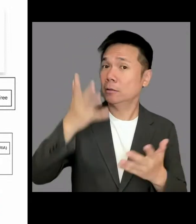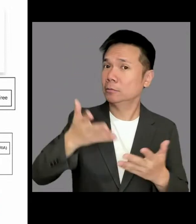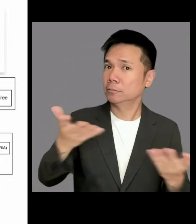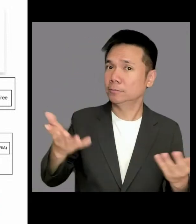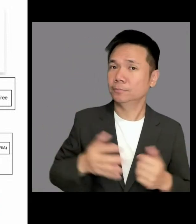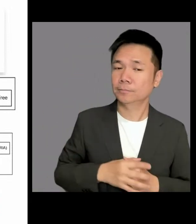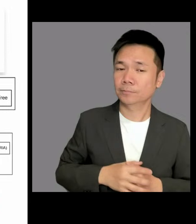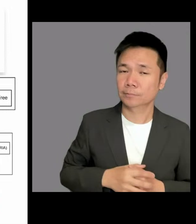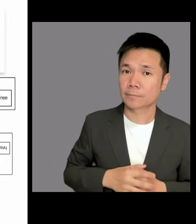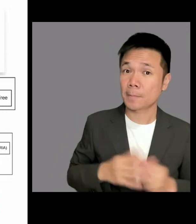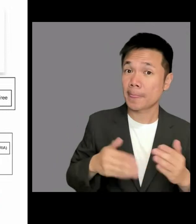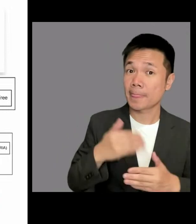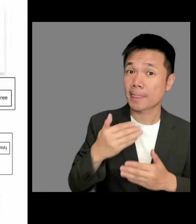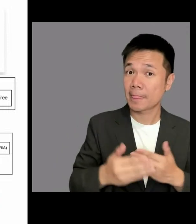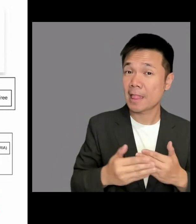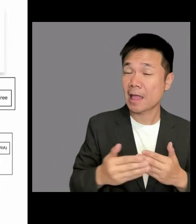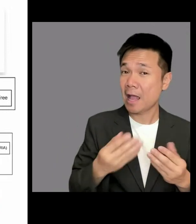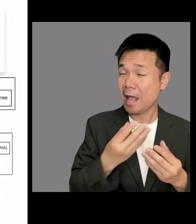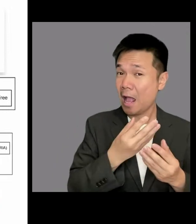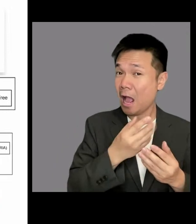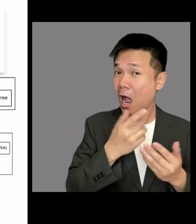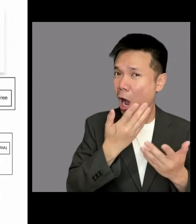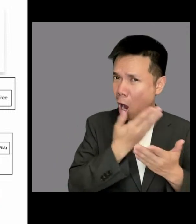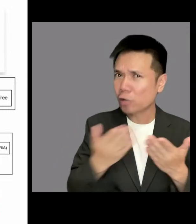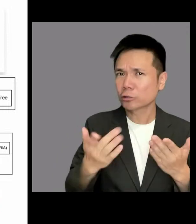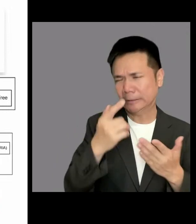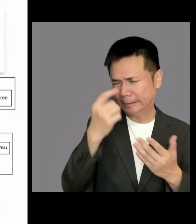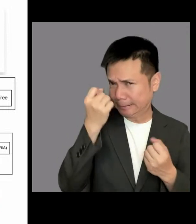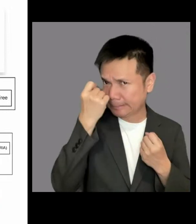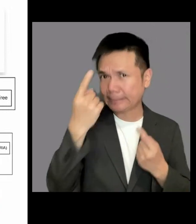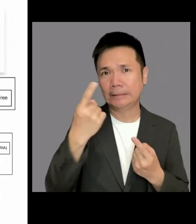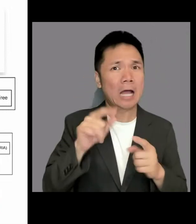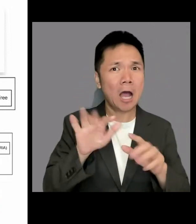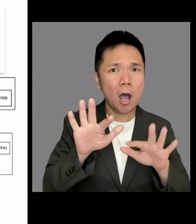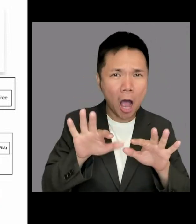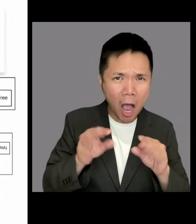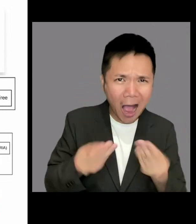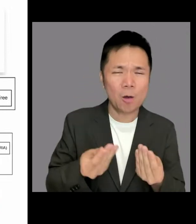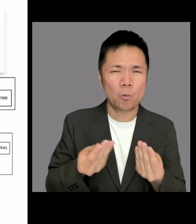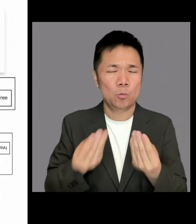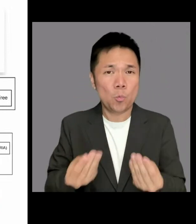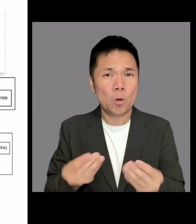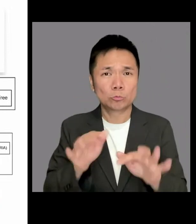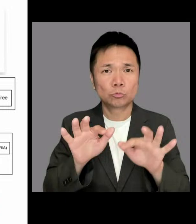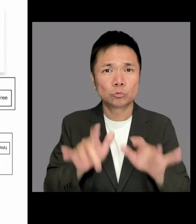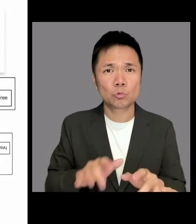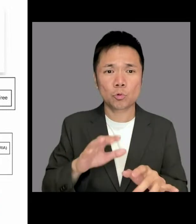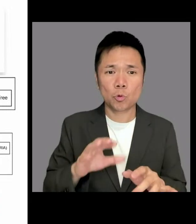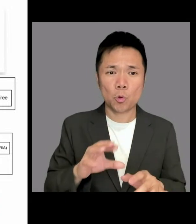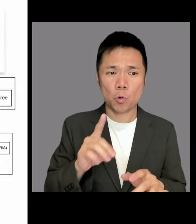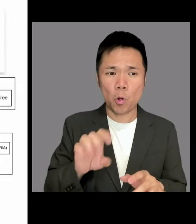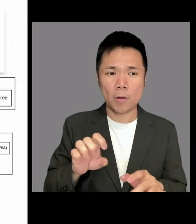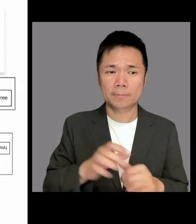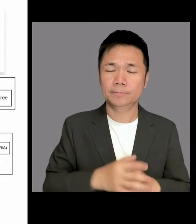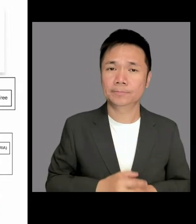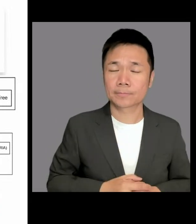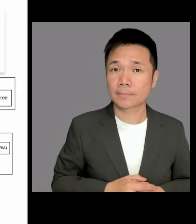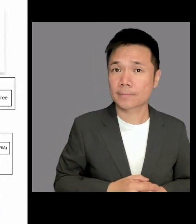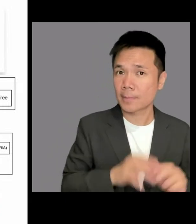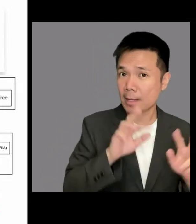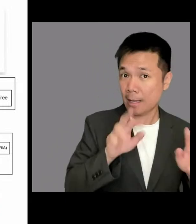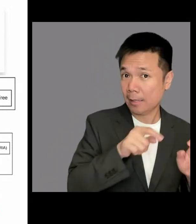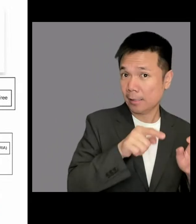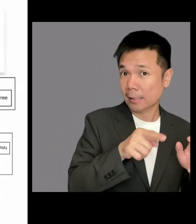at a decent level, you can actually do a lot of just looking at the code and figuring out where the accessibility problems are, what are the missing attributes,